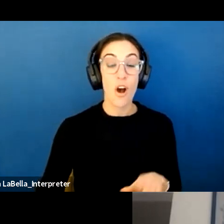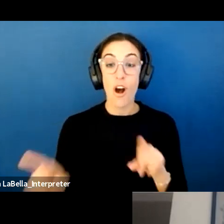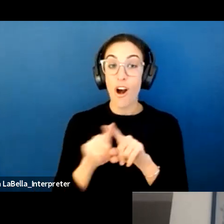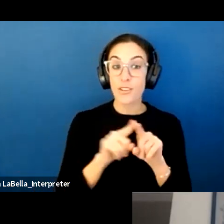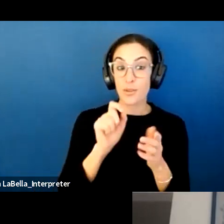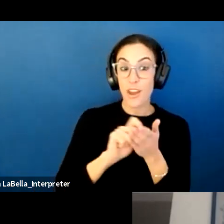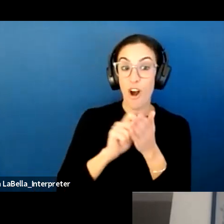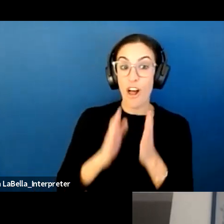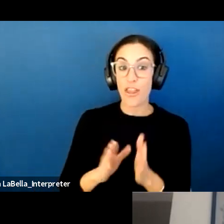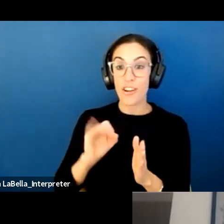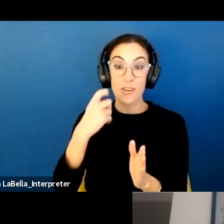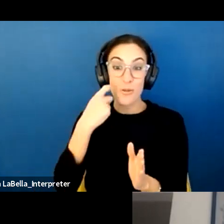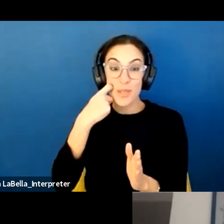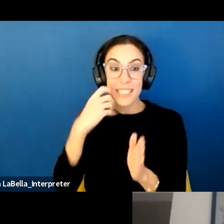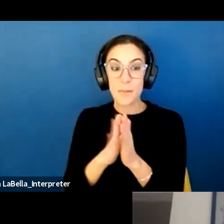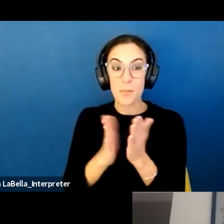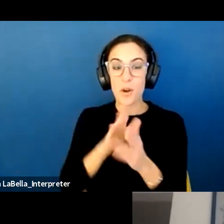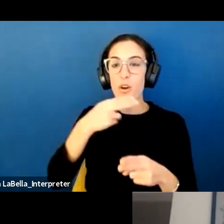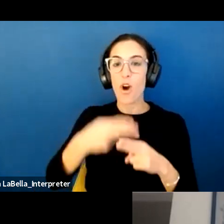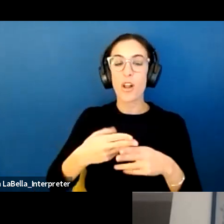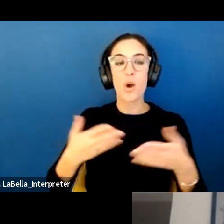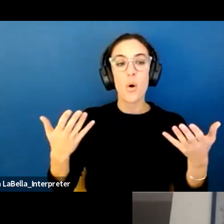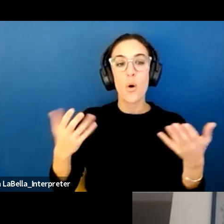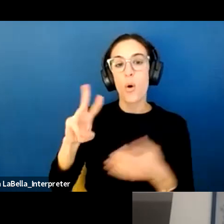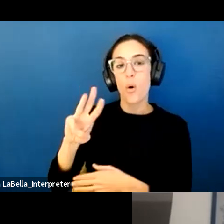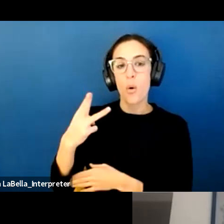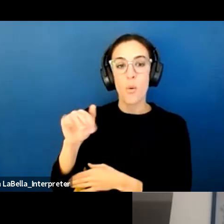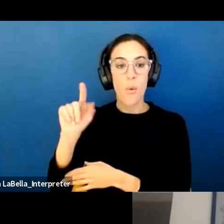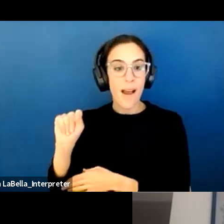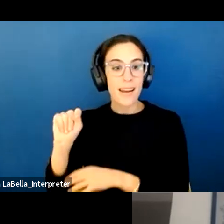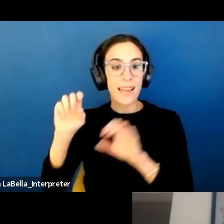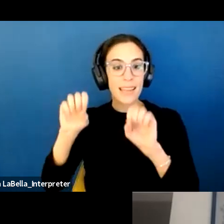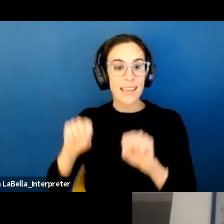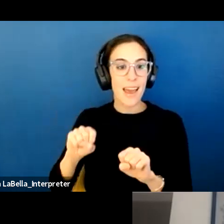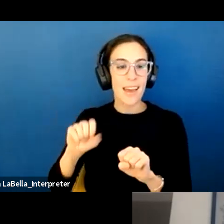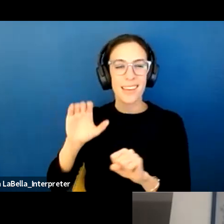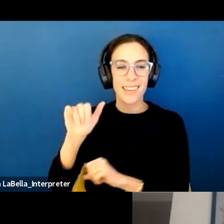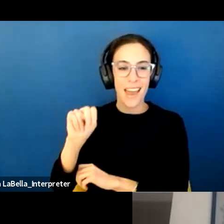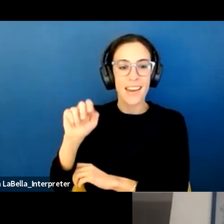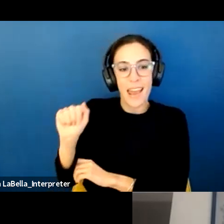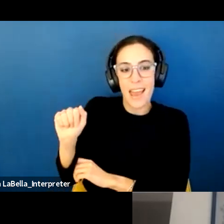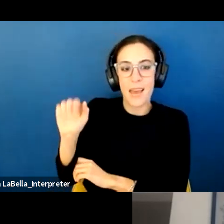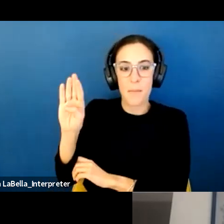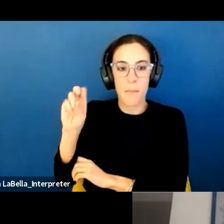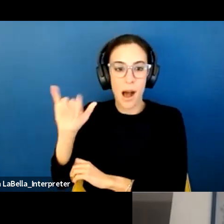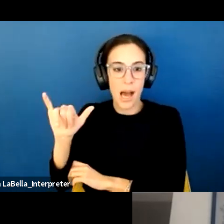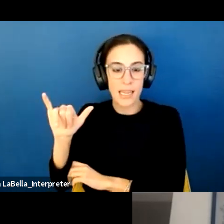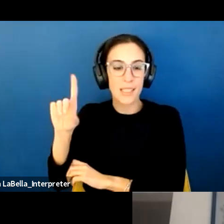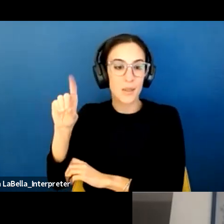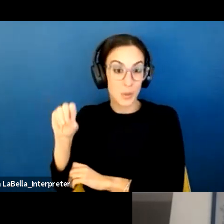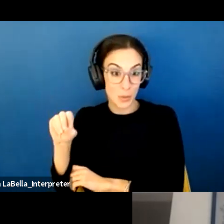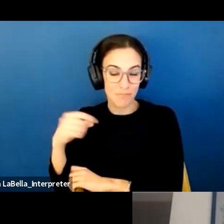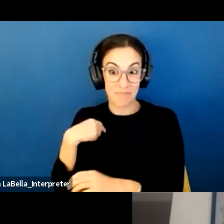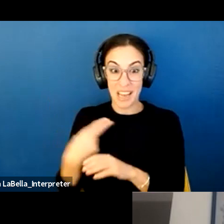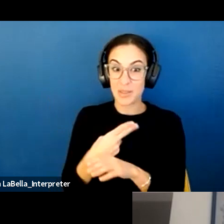Can a Body Do? I use it as a teaching tool in my classrooms. It's wonderful. Check it out. And also she's